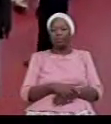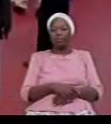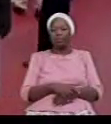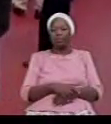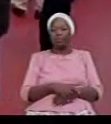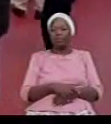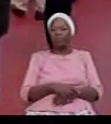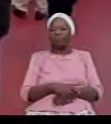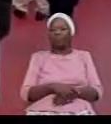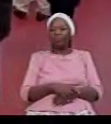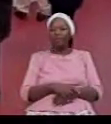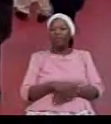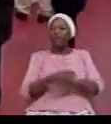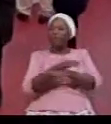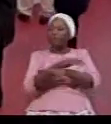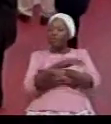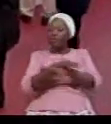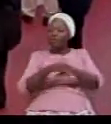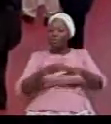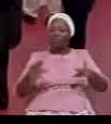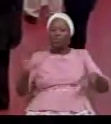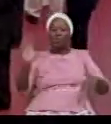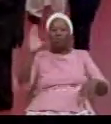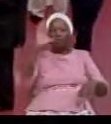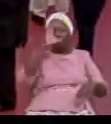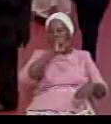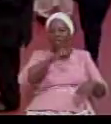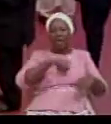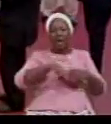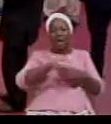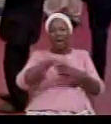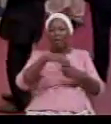Don't miss out on water.